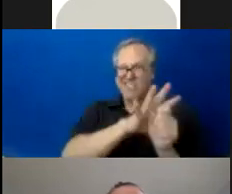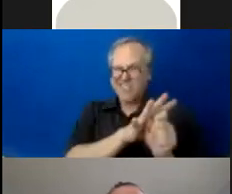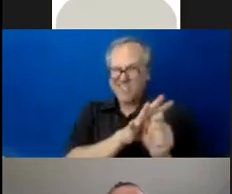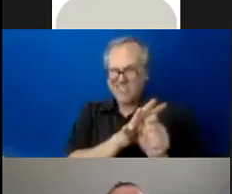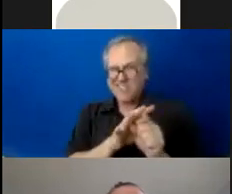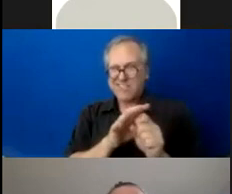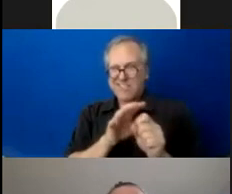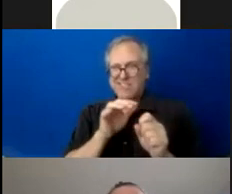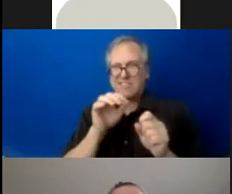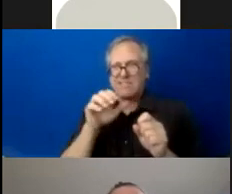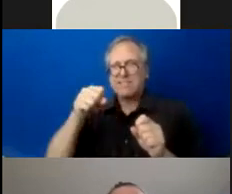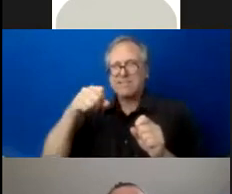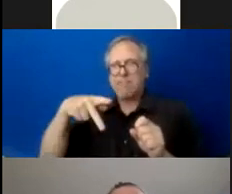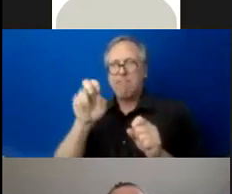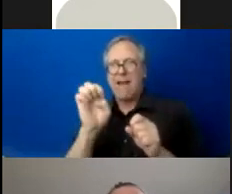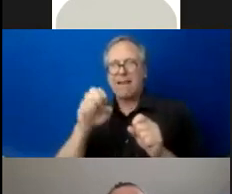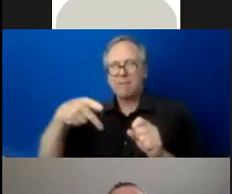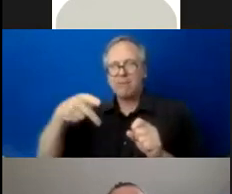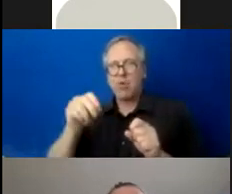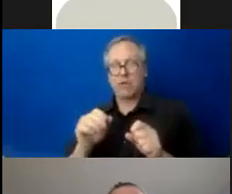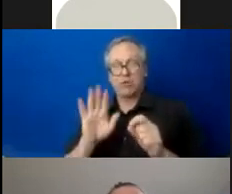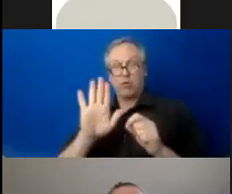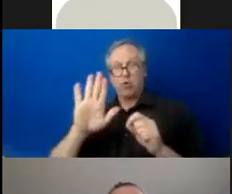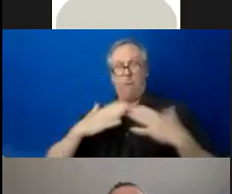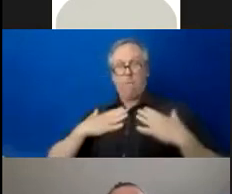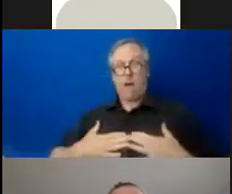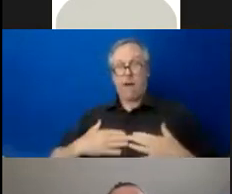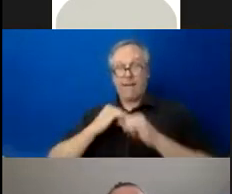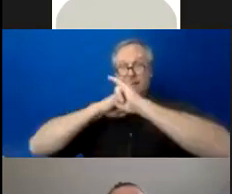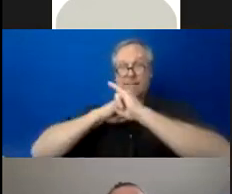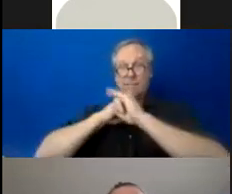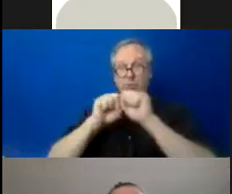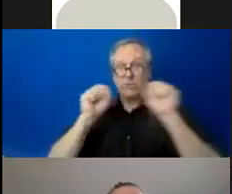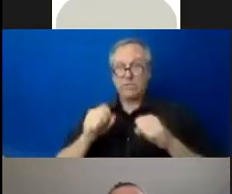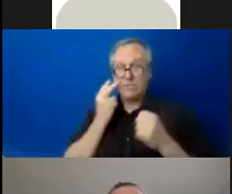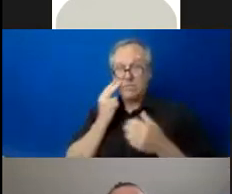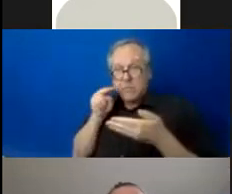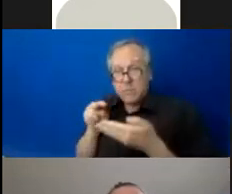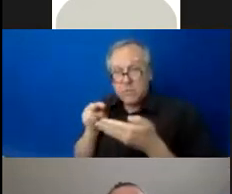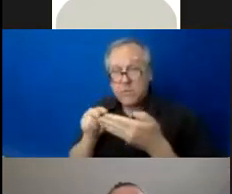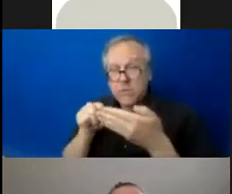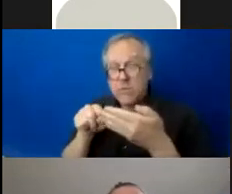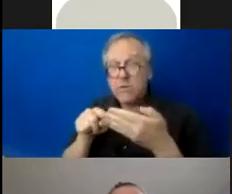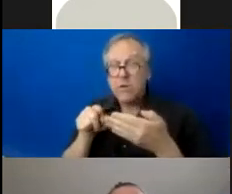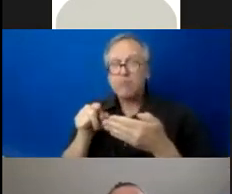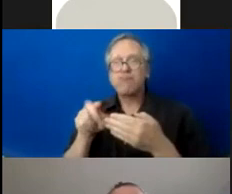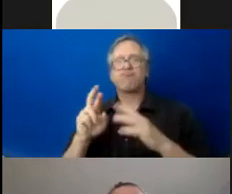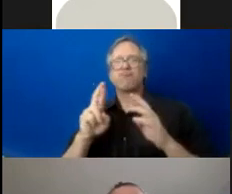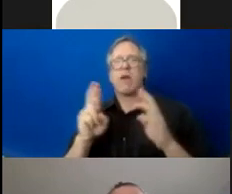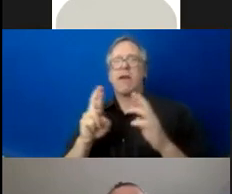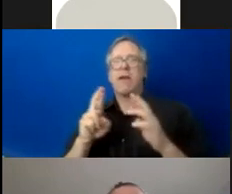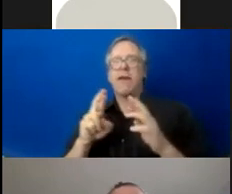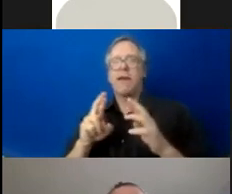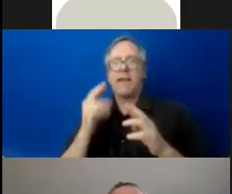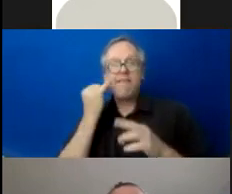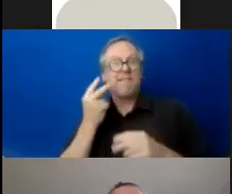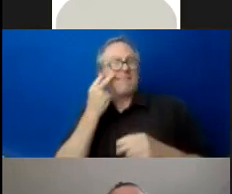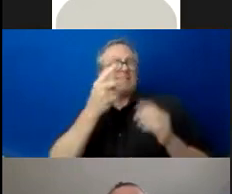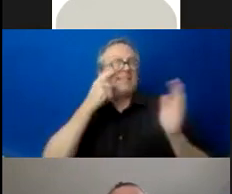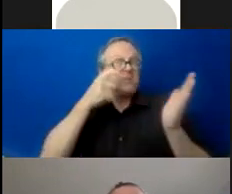that your immune system can look at it, recognize it, and get ready for it in case they ever see the SARS-CoV-2